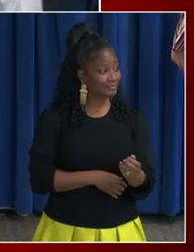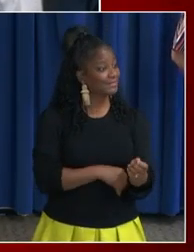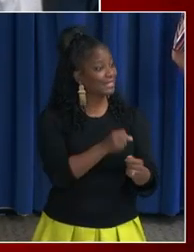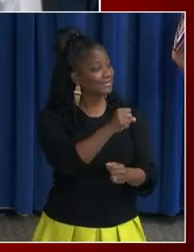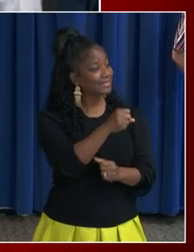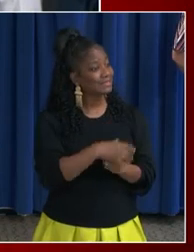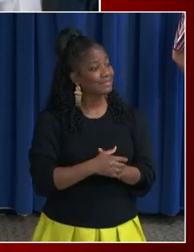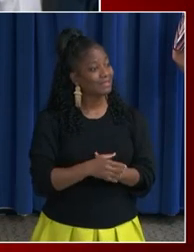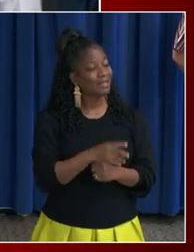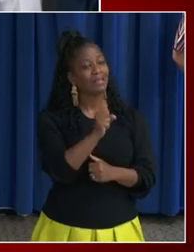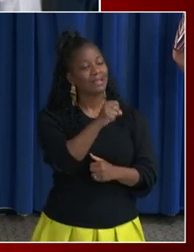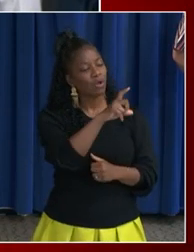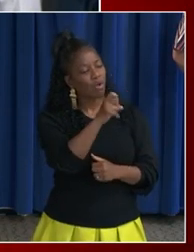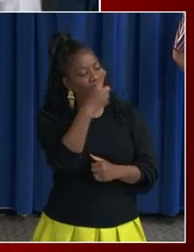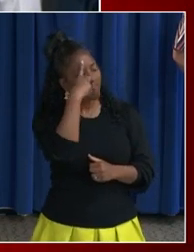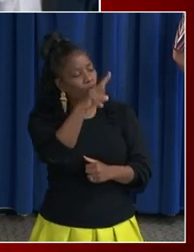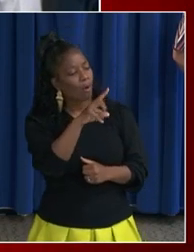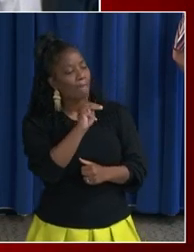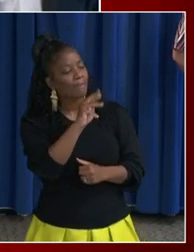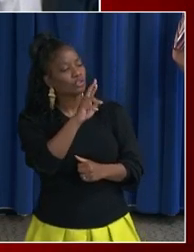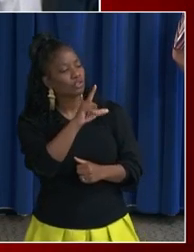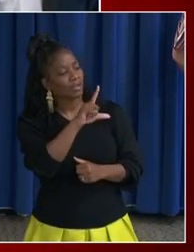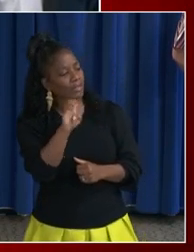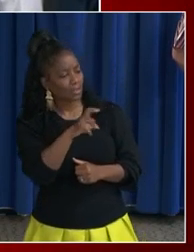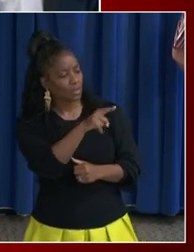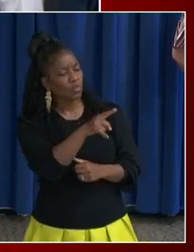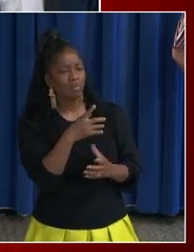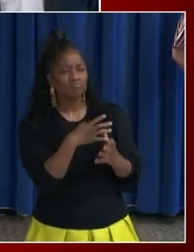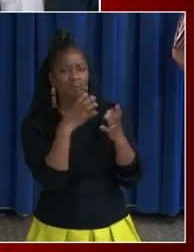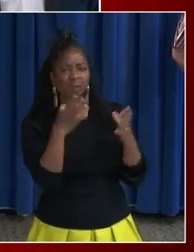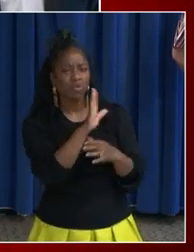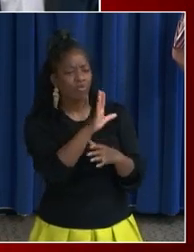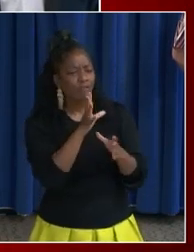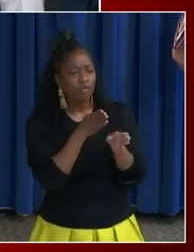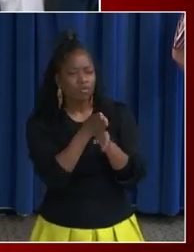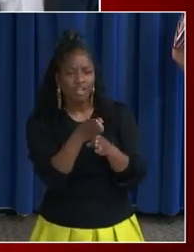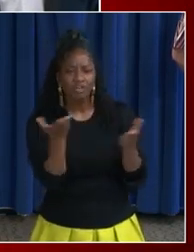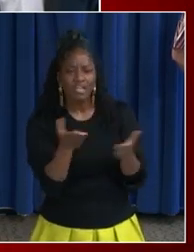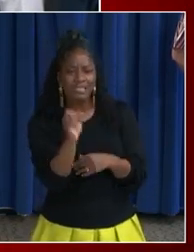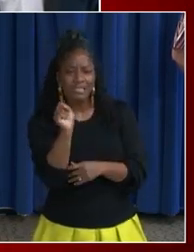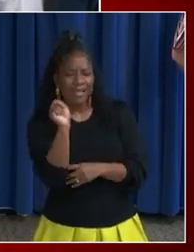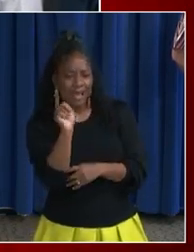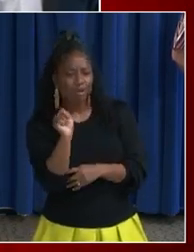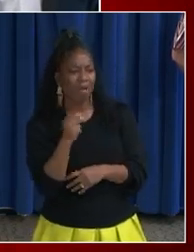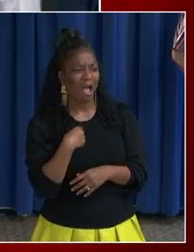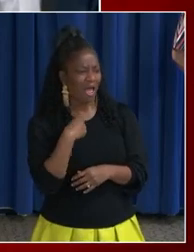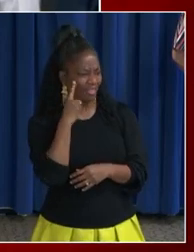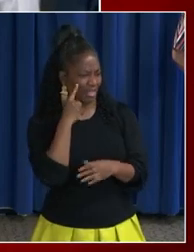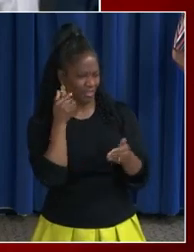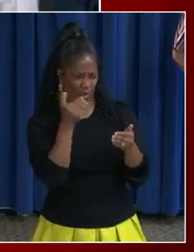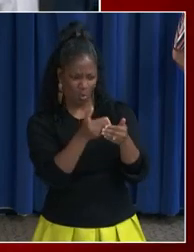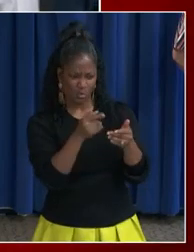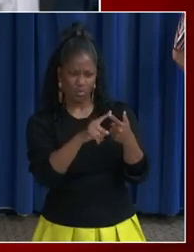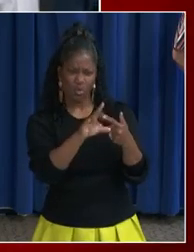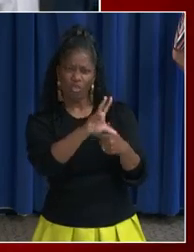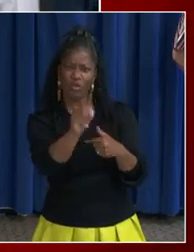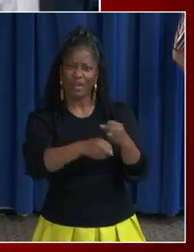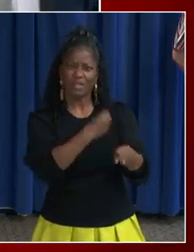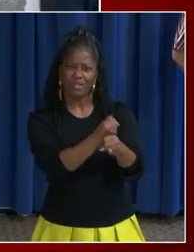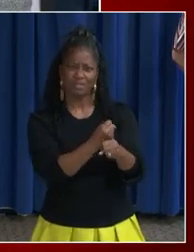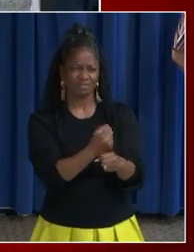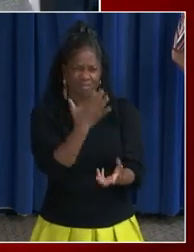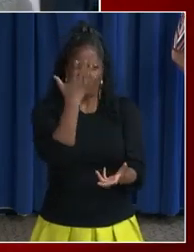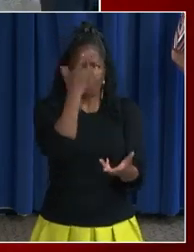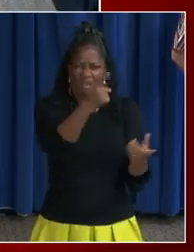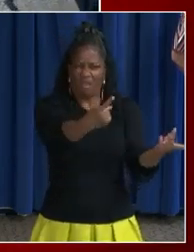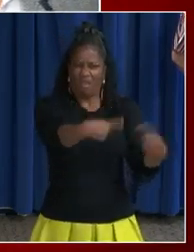Yes. Yeah, question for Mr. Lee. You spent so much of your career in Seattle. I think I saw it was nearly 30 years. Why come